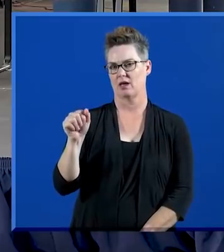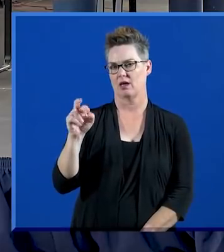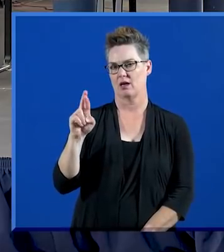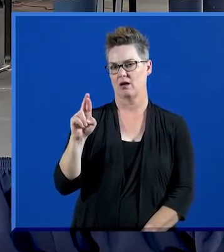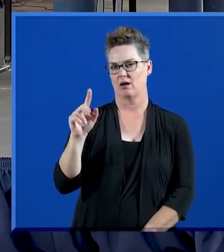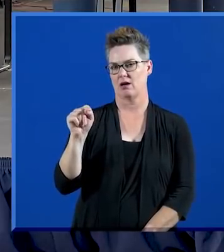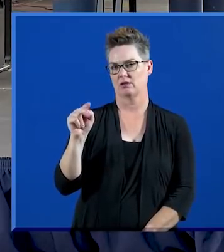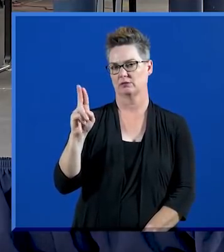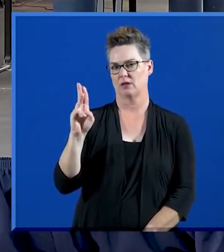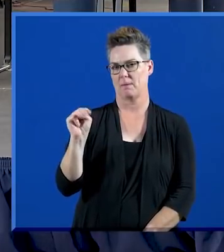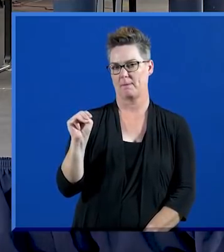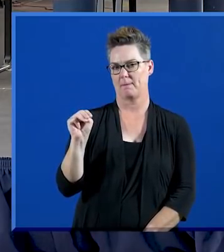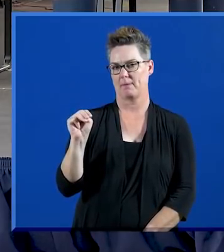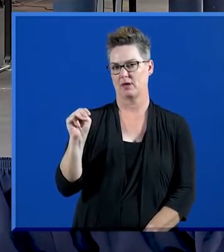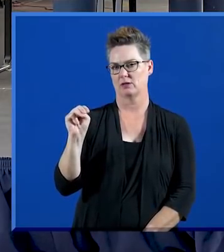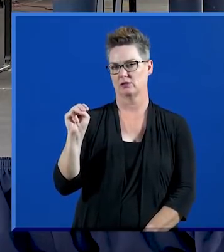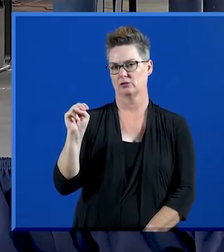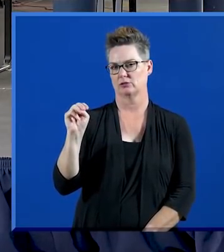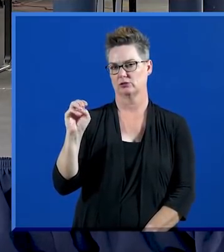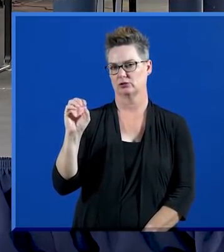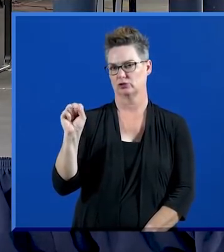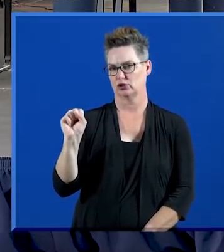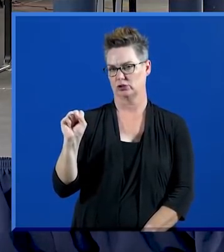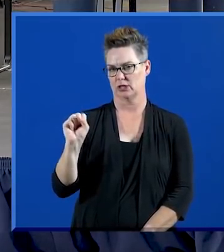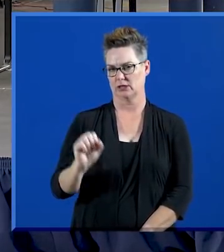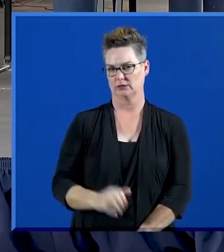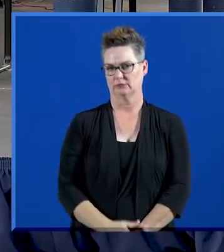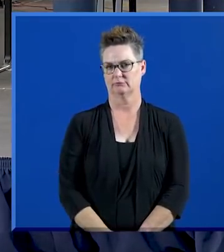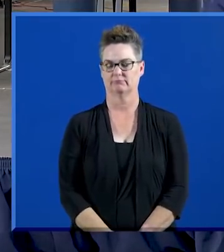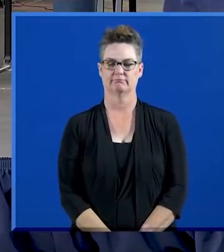Artem Shurka.